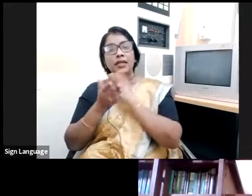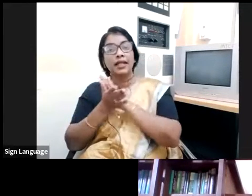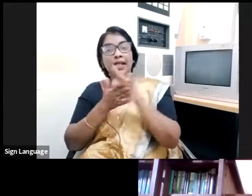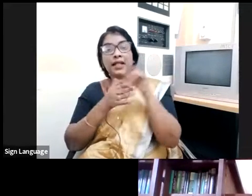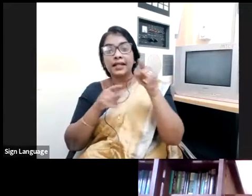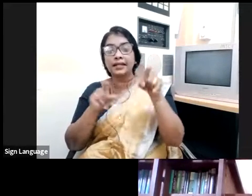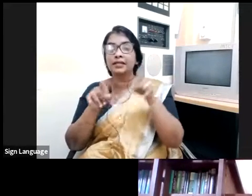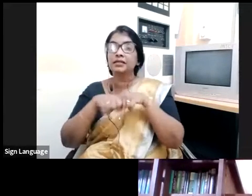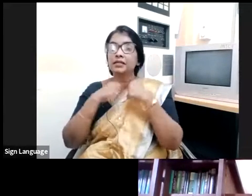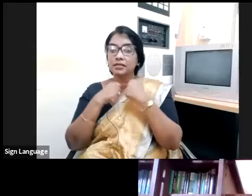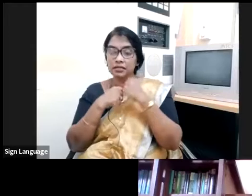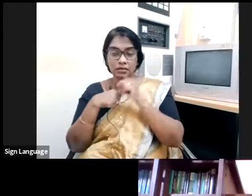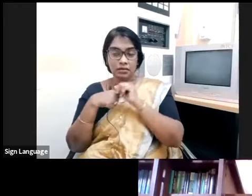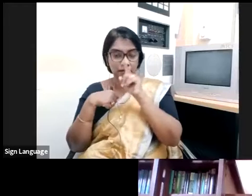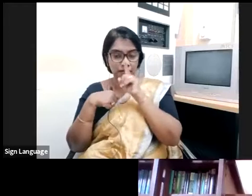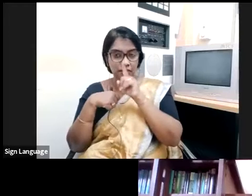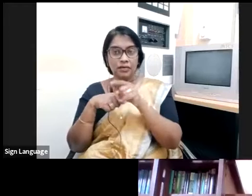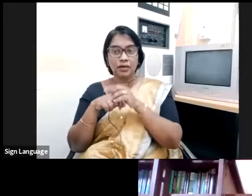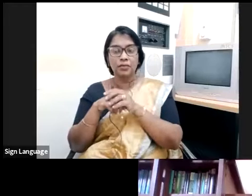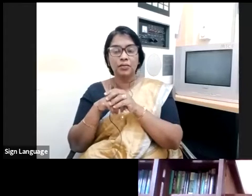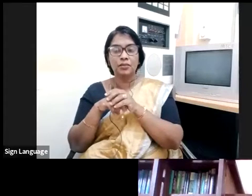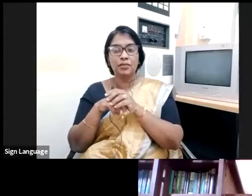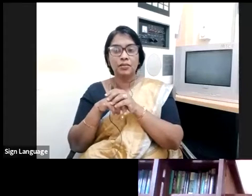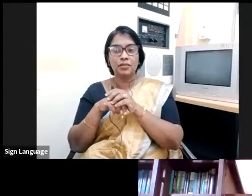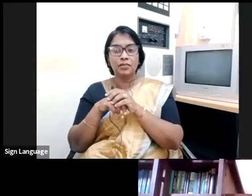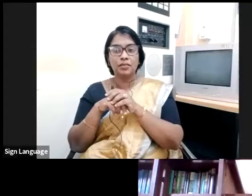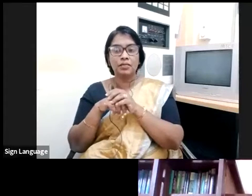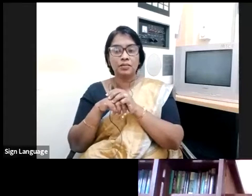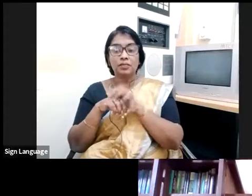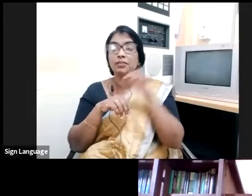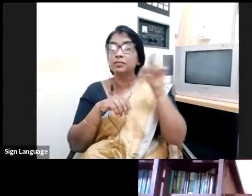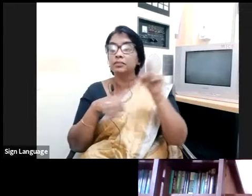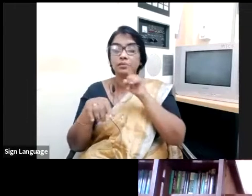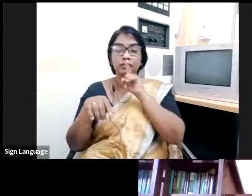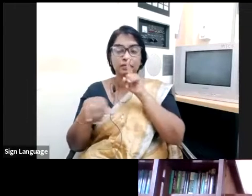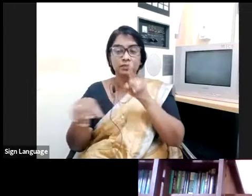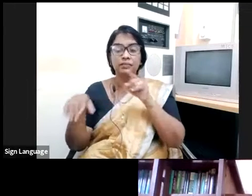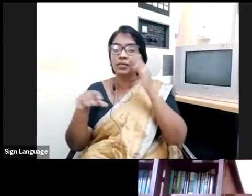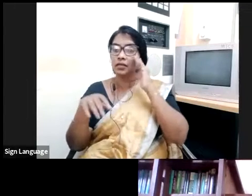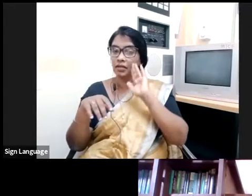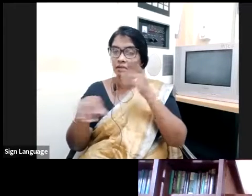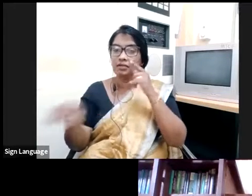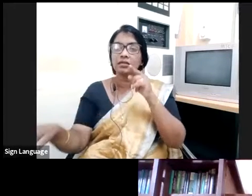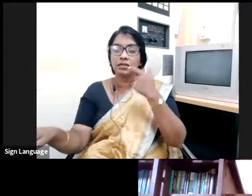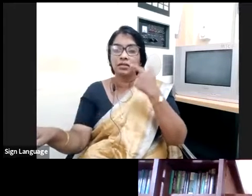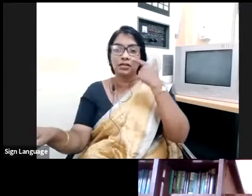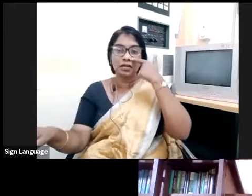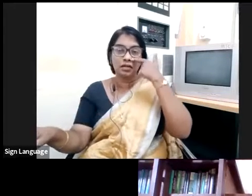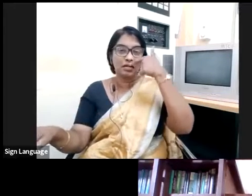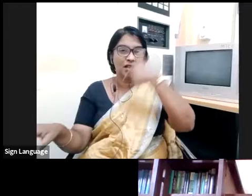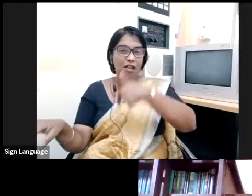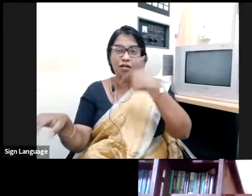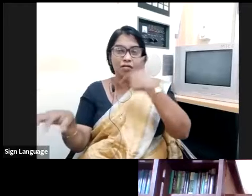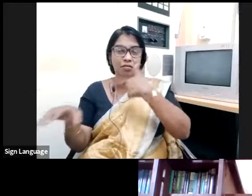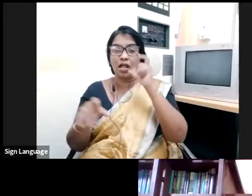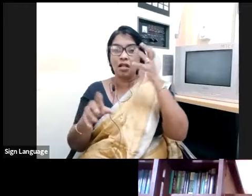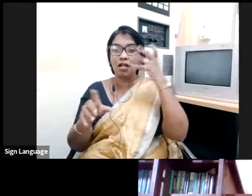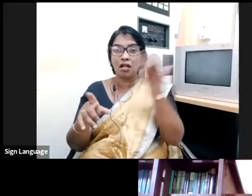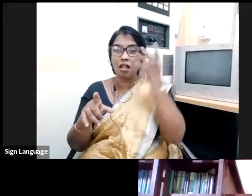begun to exit its fossil fuel cohort of energy. And that is the most